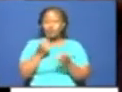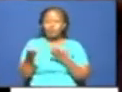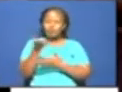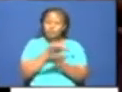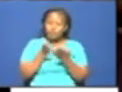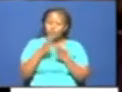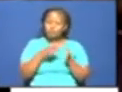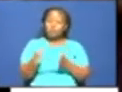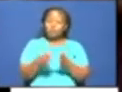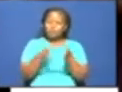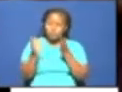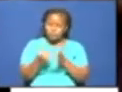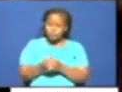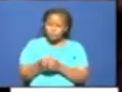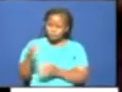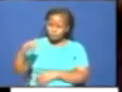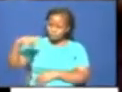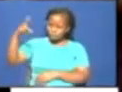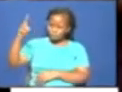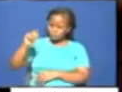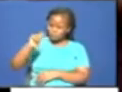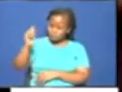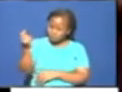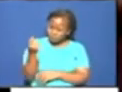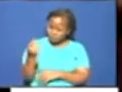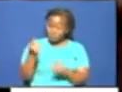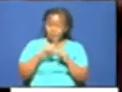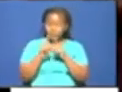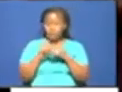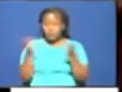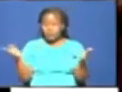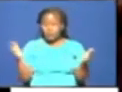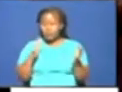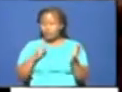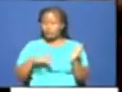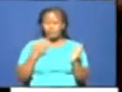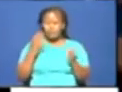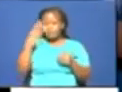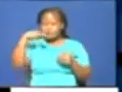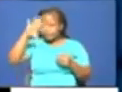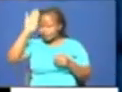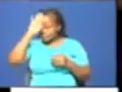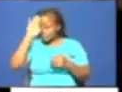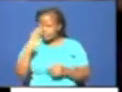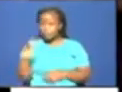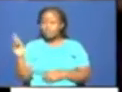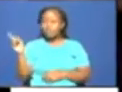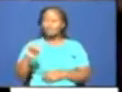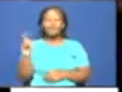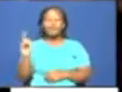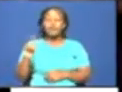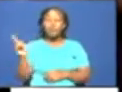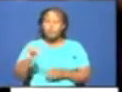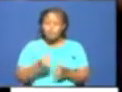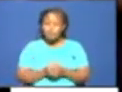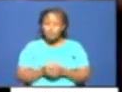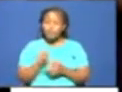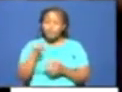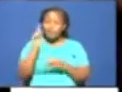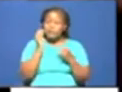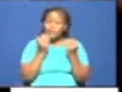Northern Kenya felt profoundly let down by Nairobi. Their children are